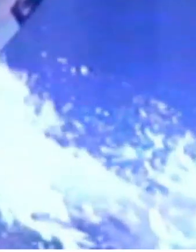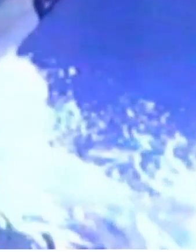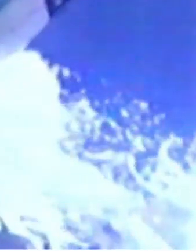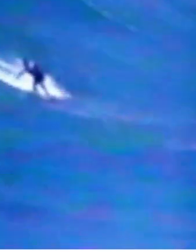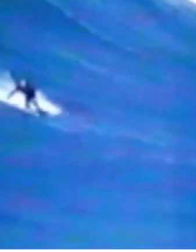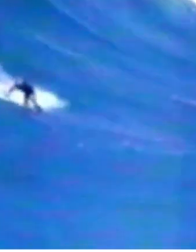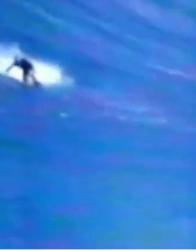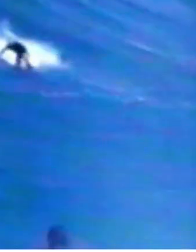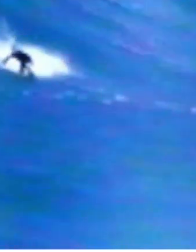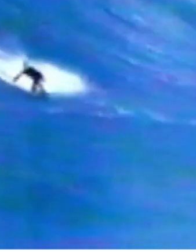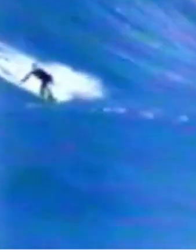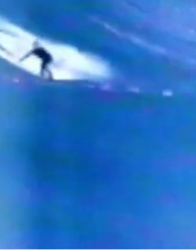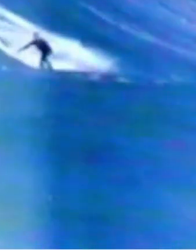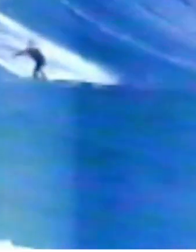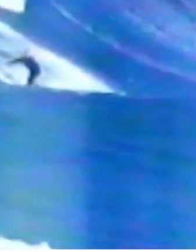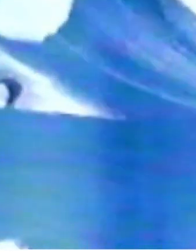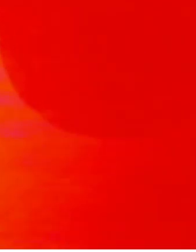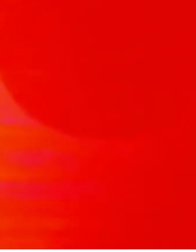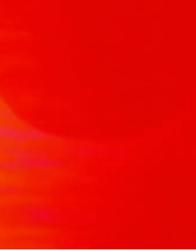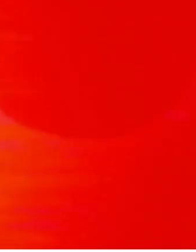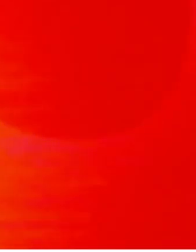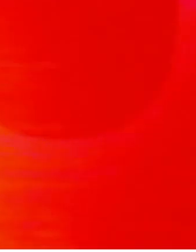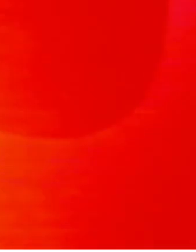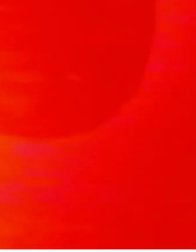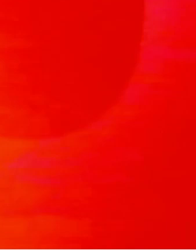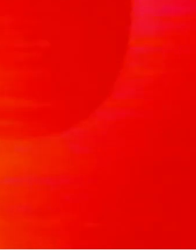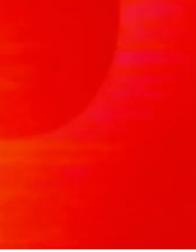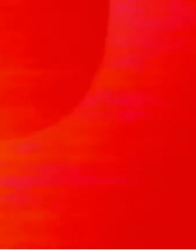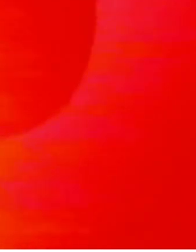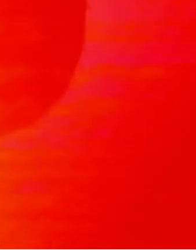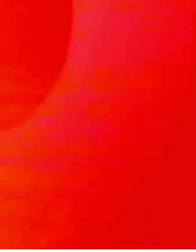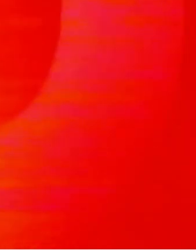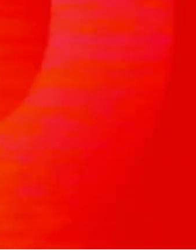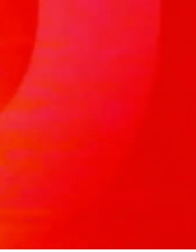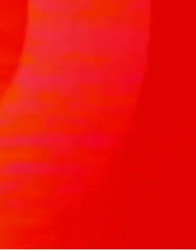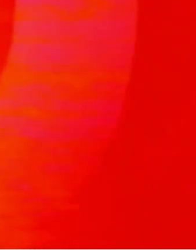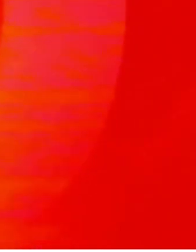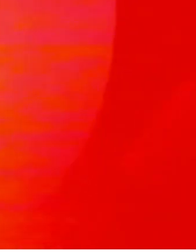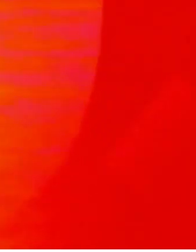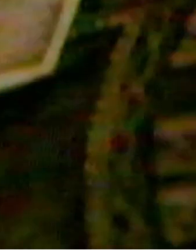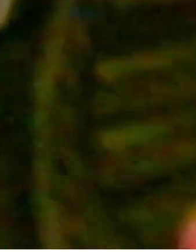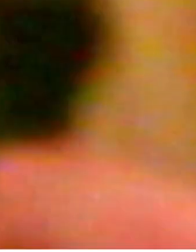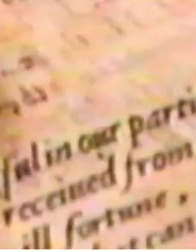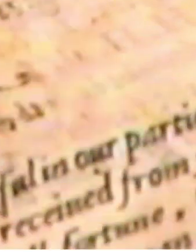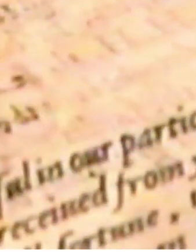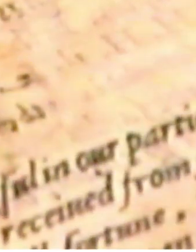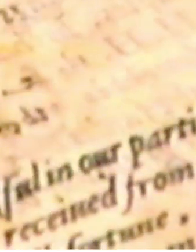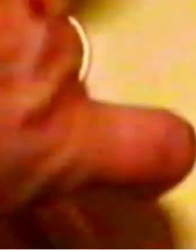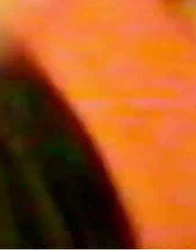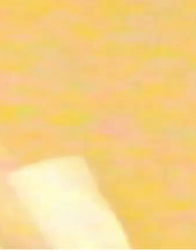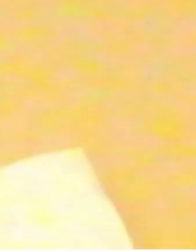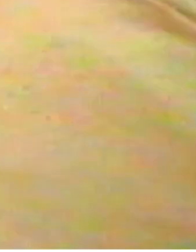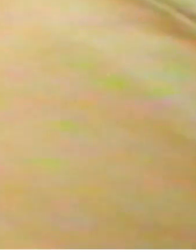top 5 big wave surfers in the world. Scared Straight, Australian Story, Monday at 8. First Folio has